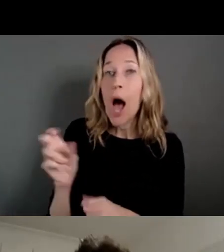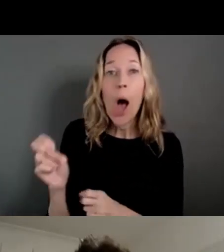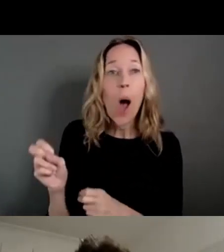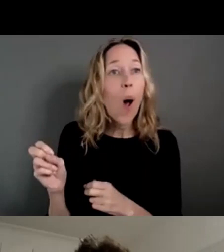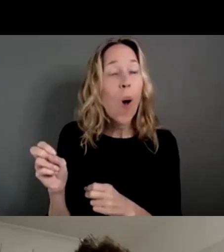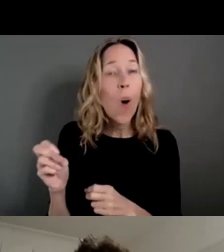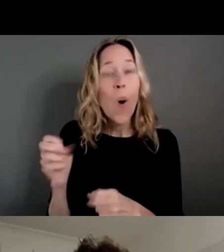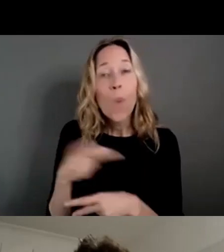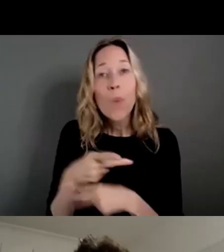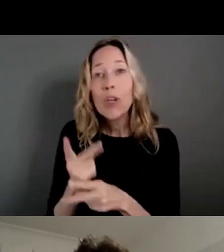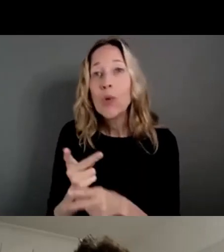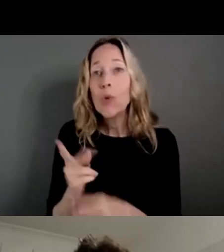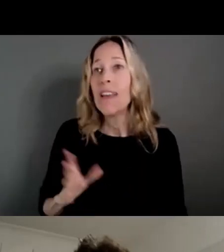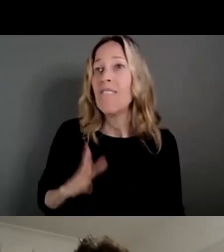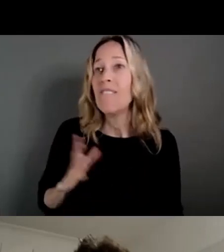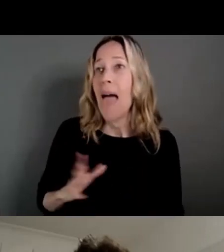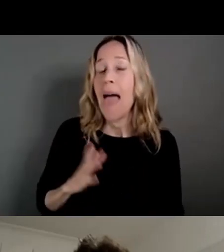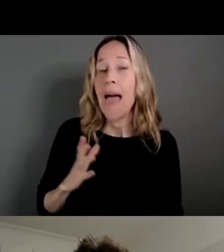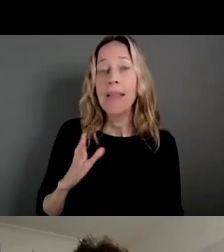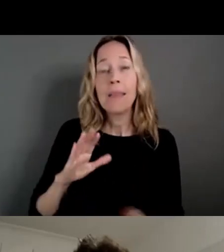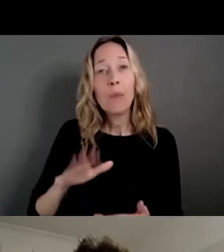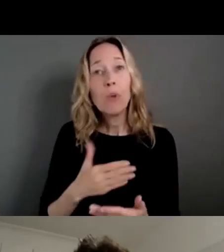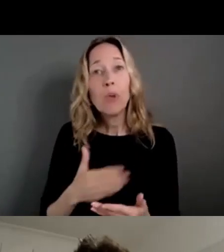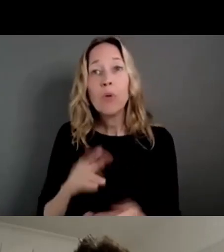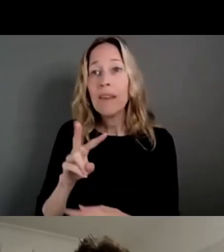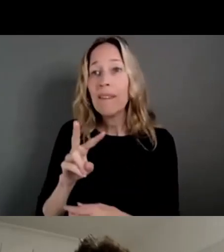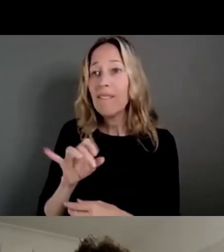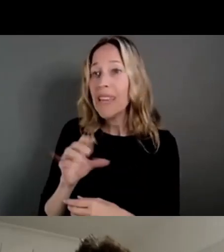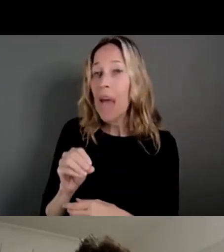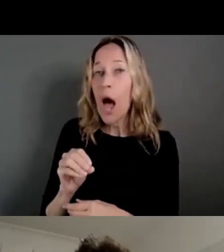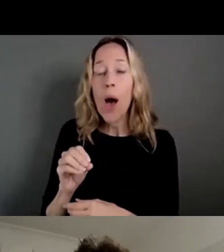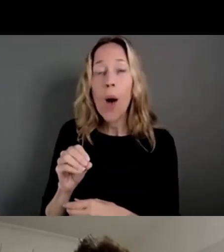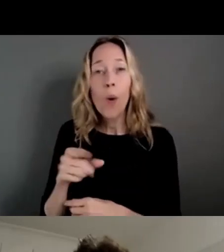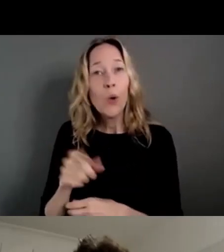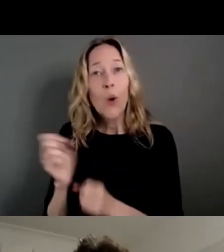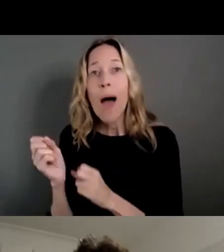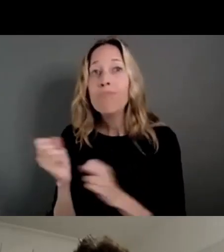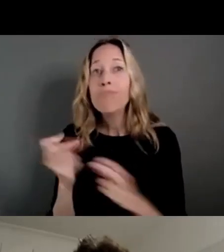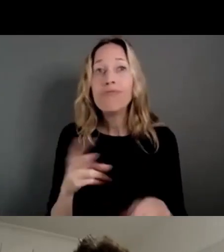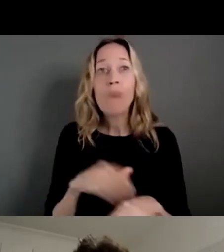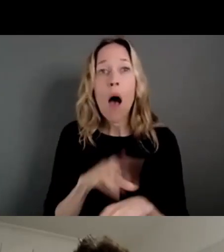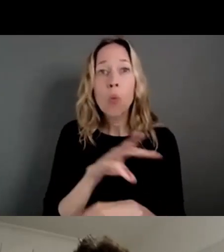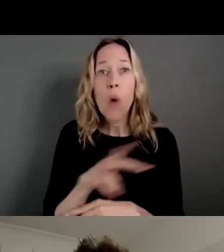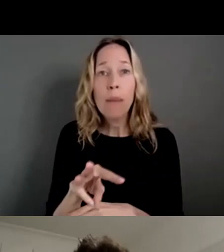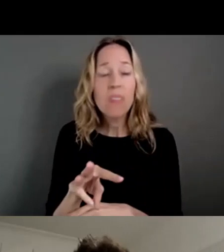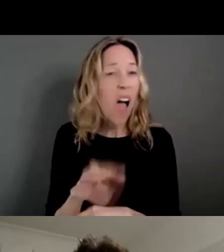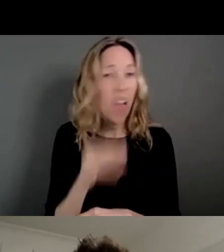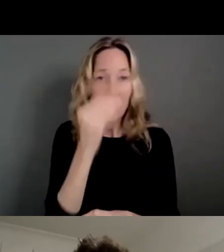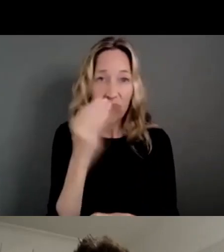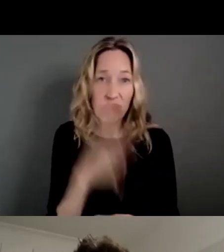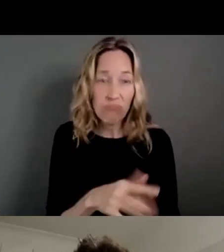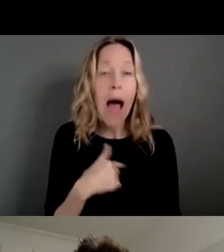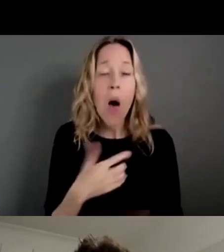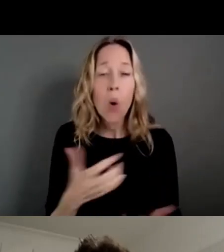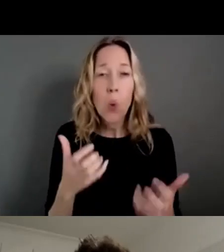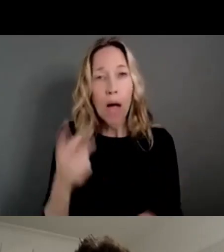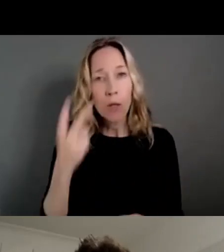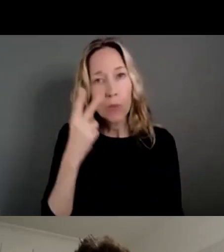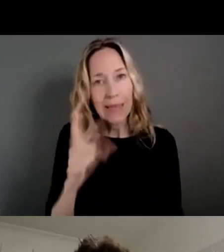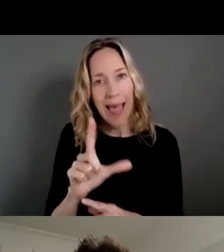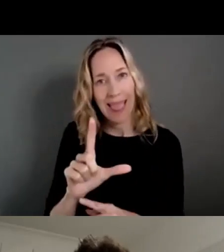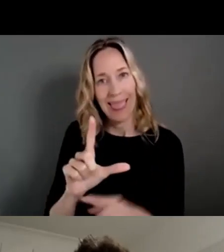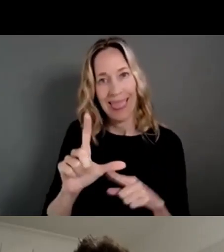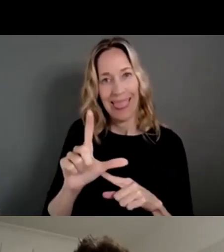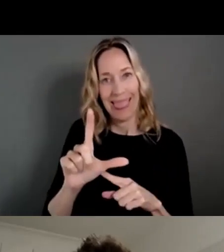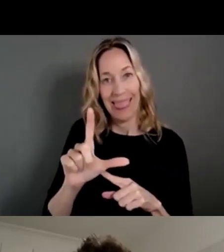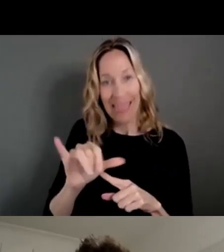live. And part of this whole evaluation is because, as a salesperson, and that's effectively